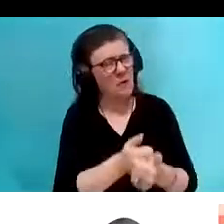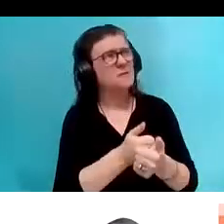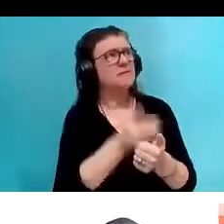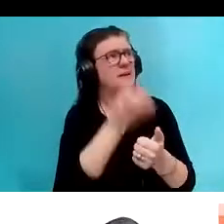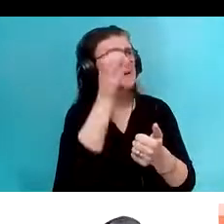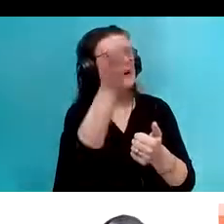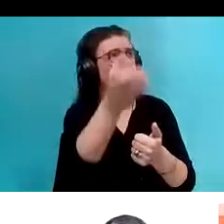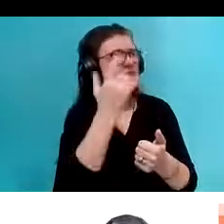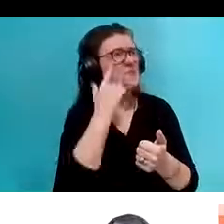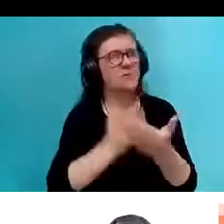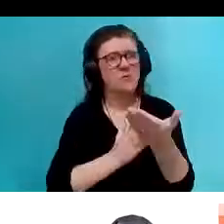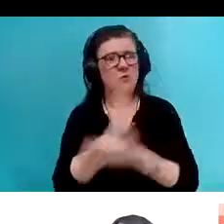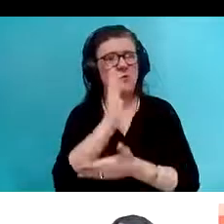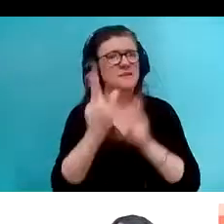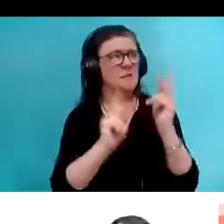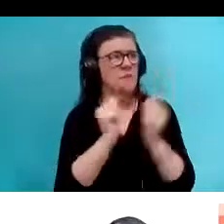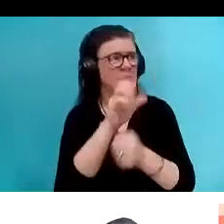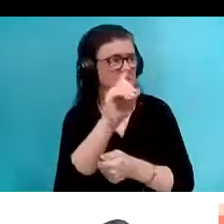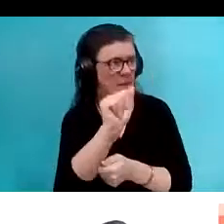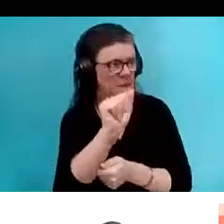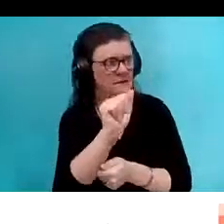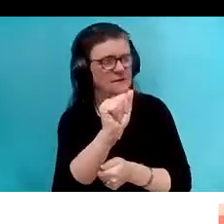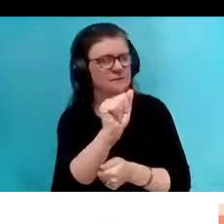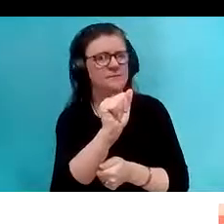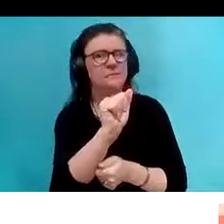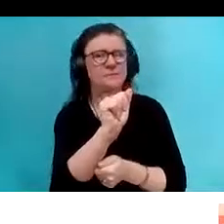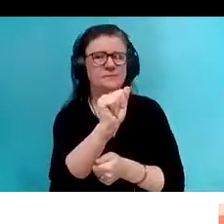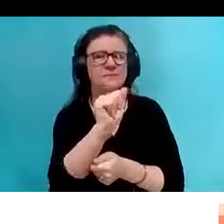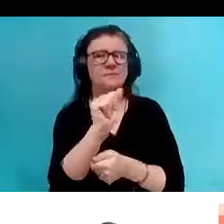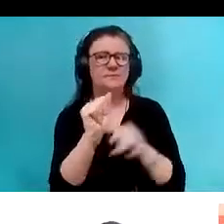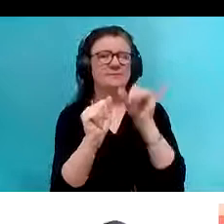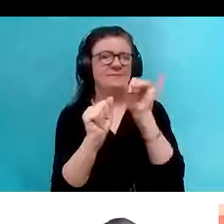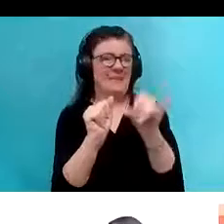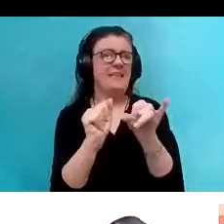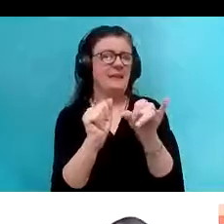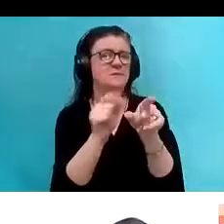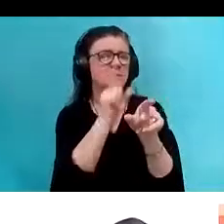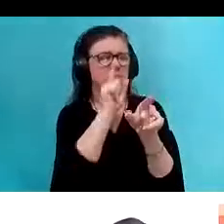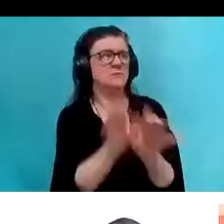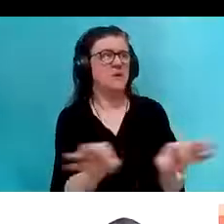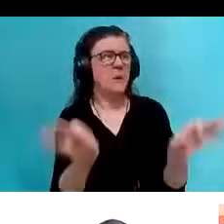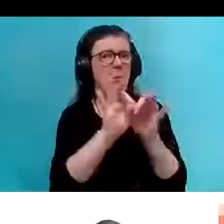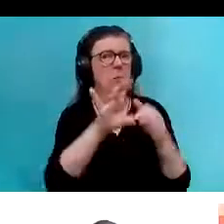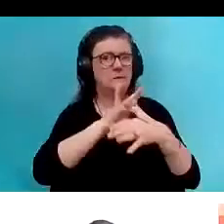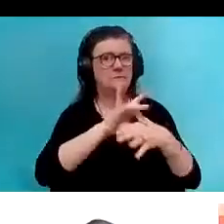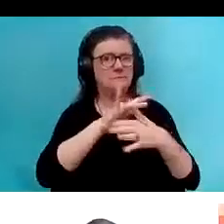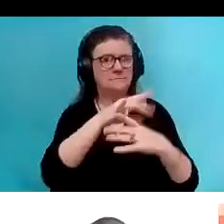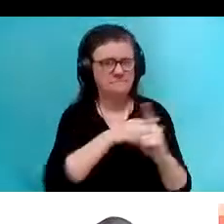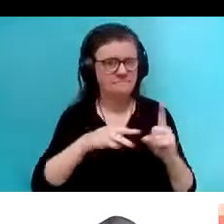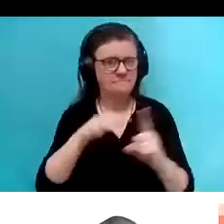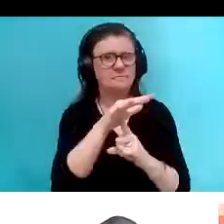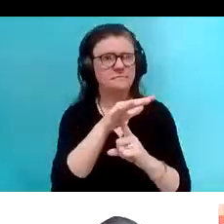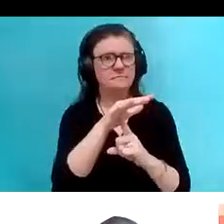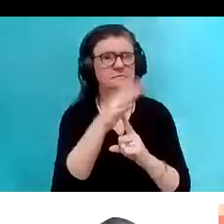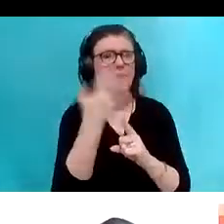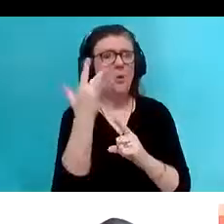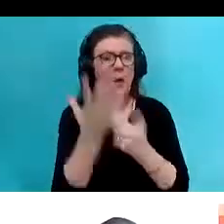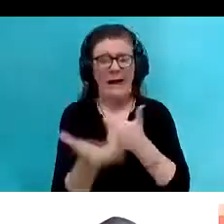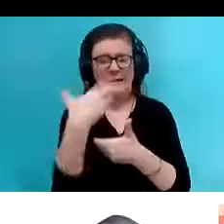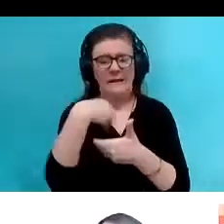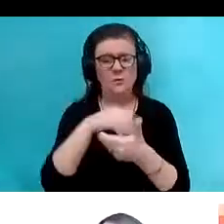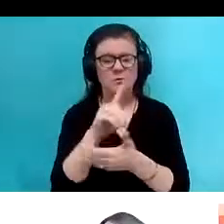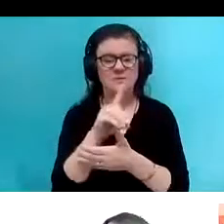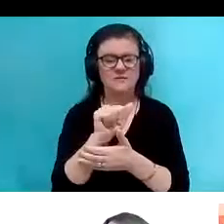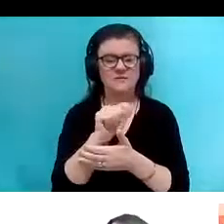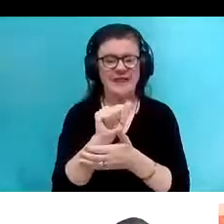on the Rights of Persons with Disabilities. And I think that just gives really important context as to why inclusive data